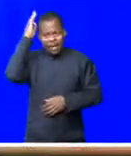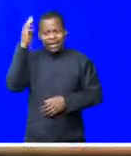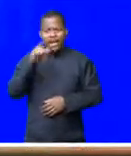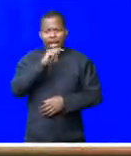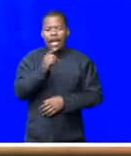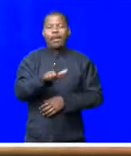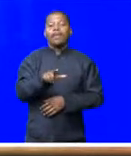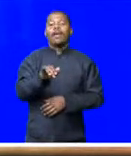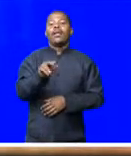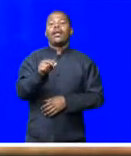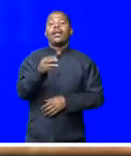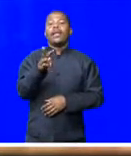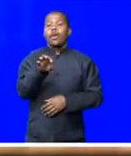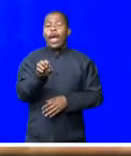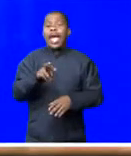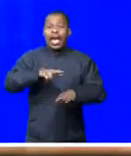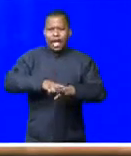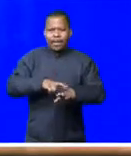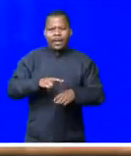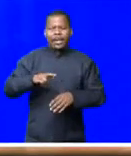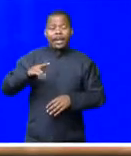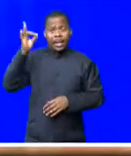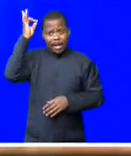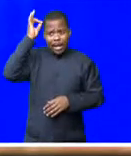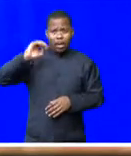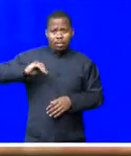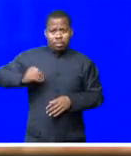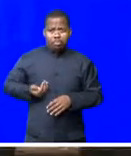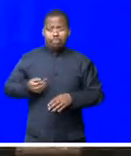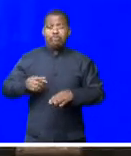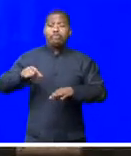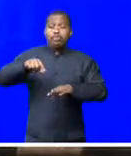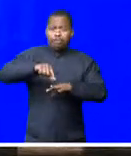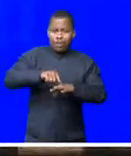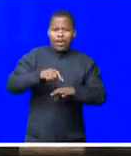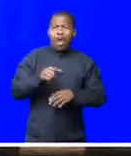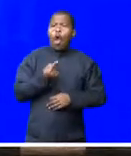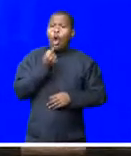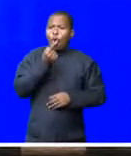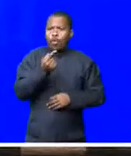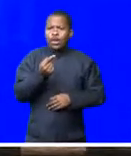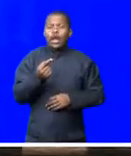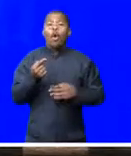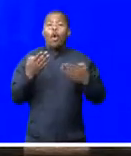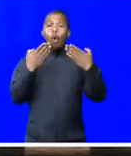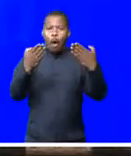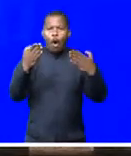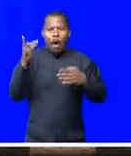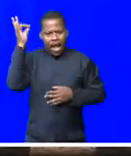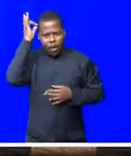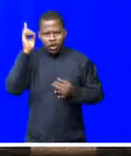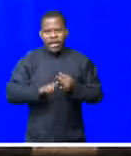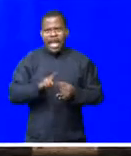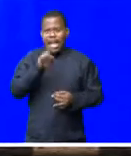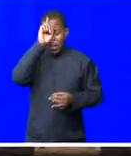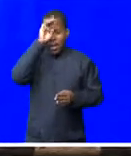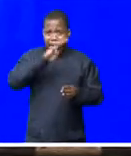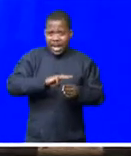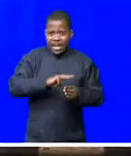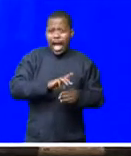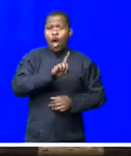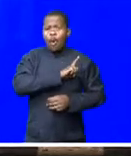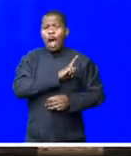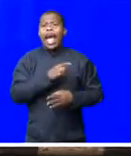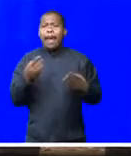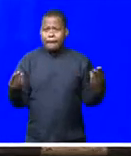inkosikati ithe ibonge makhosi elive ngeluthando lanalo ngesive semaSwati. Inkosikati ithe lethe ingubo atiye